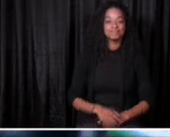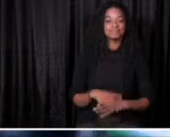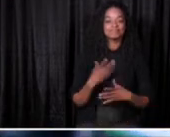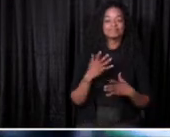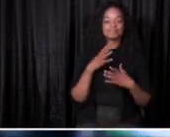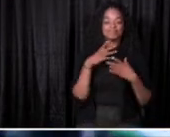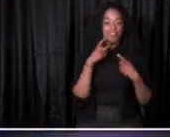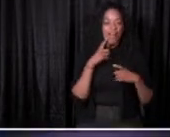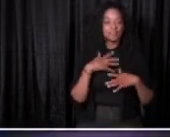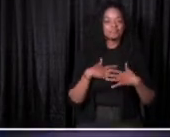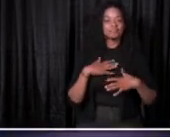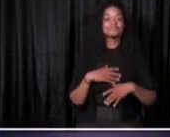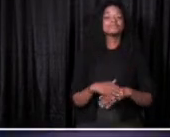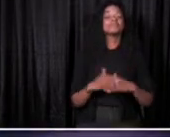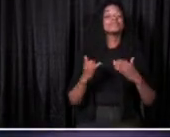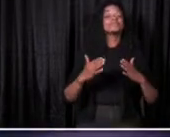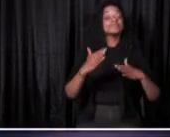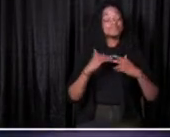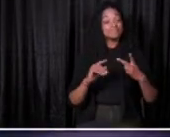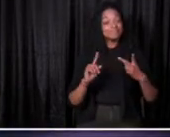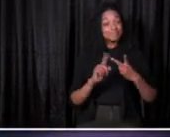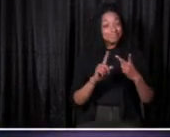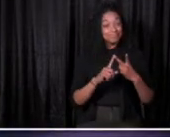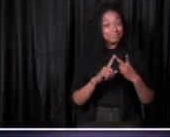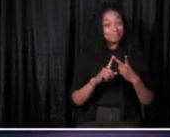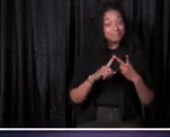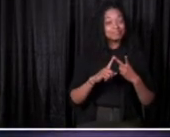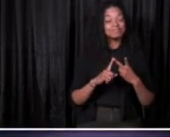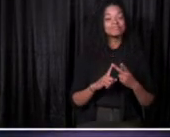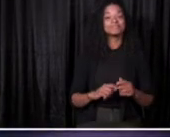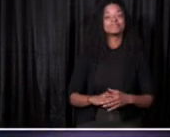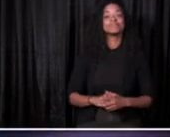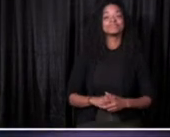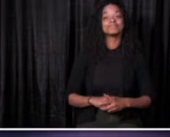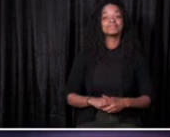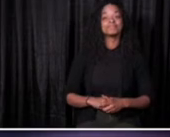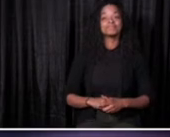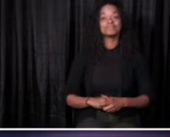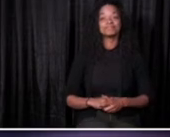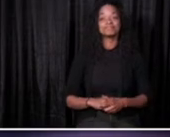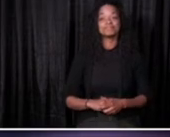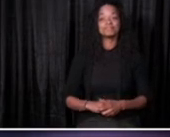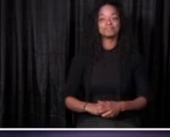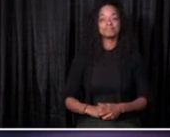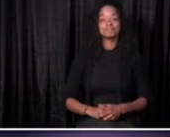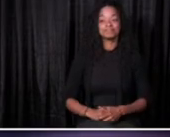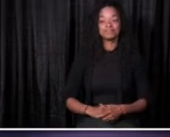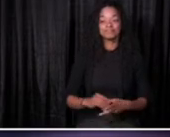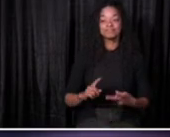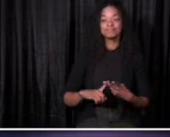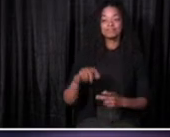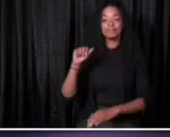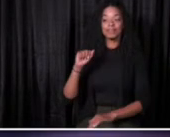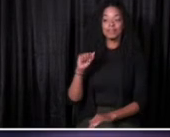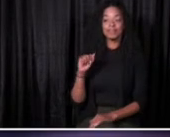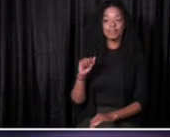Next, I would like to tell you about Alalia